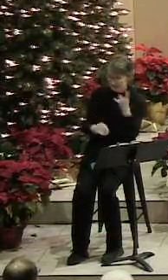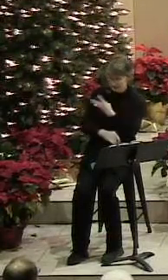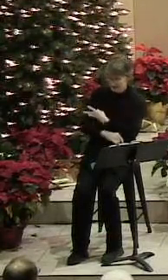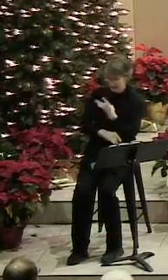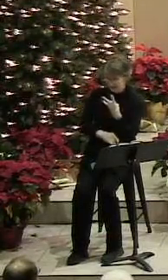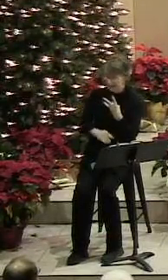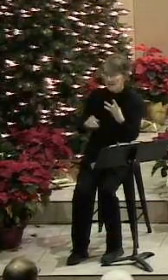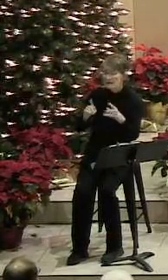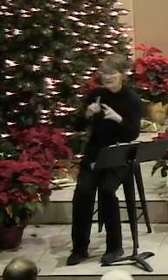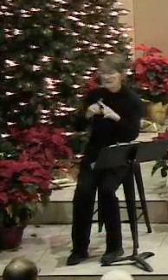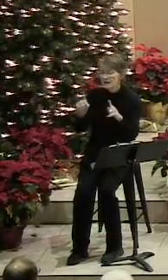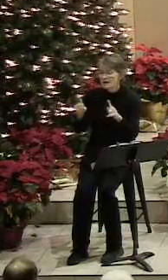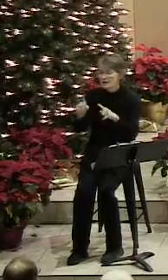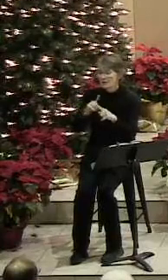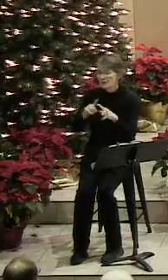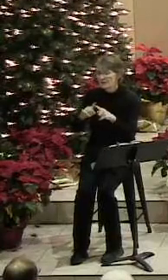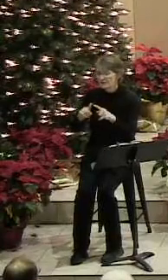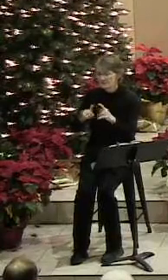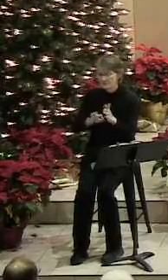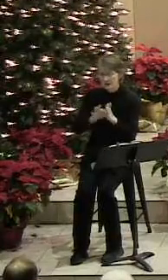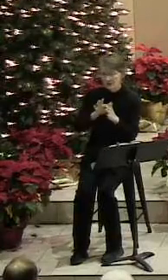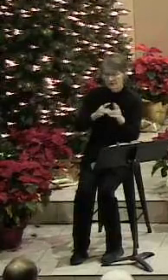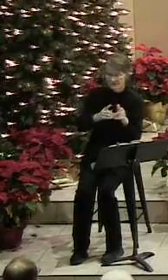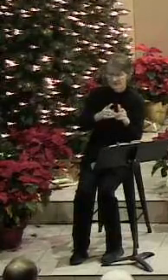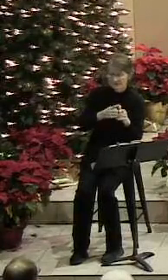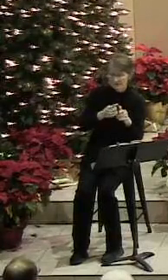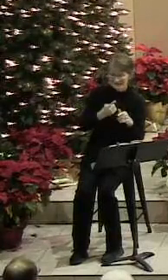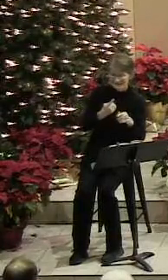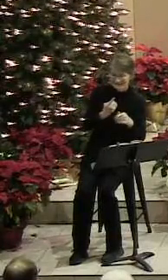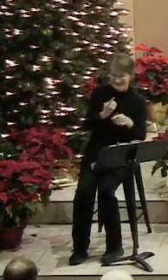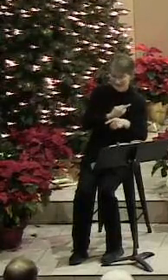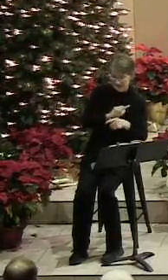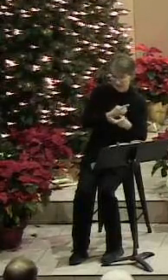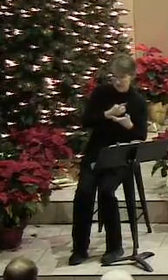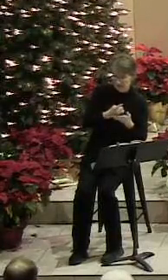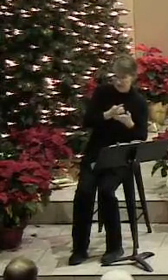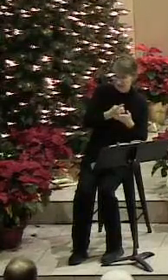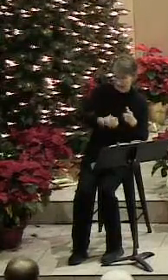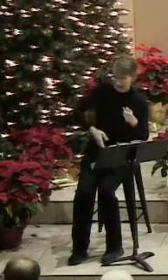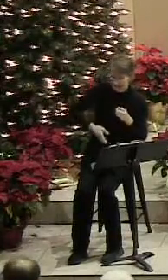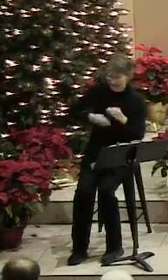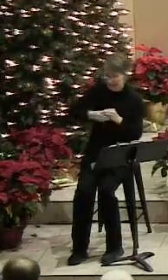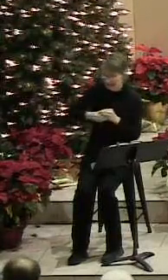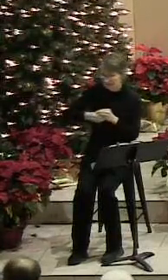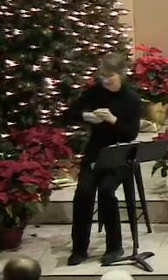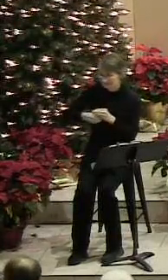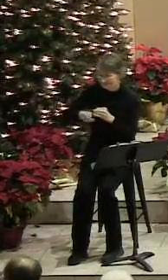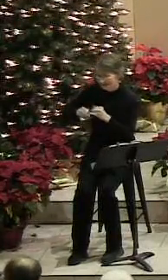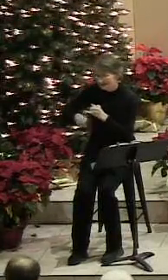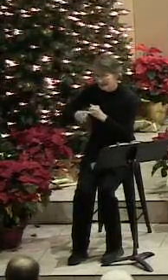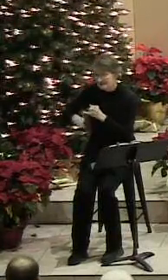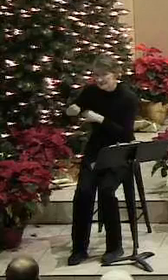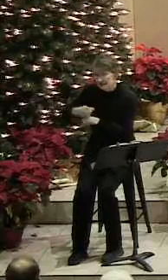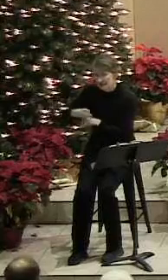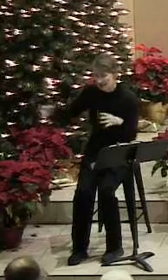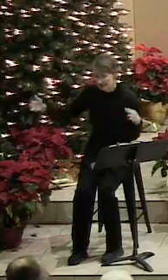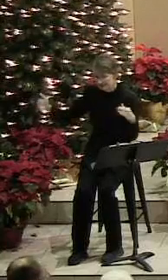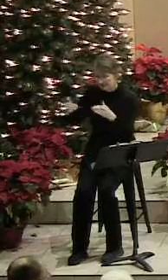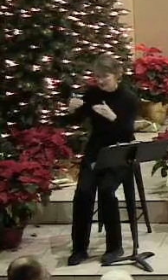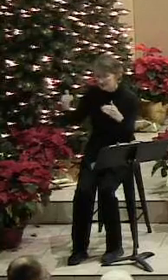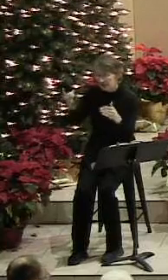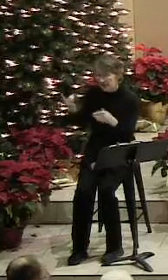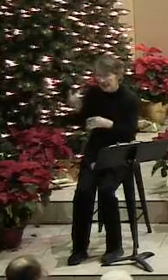day, the first day of the week, and then counting that day again, it's 8 days, right? So it's an ancient